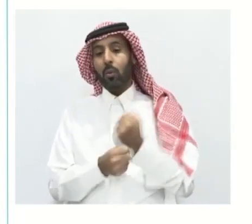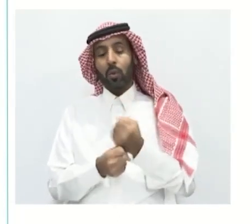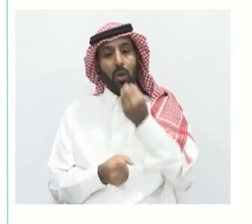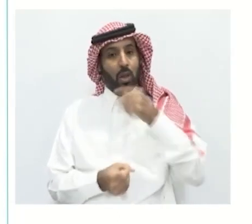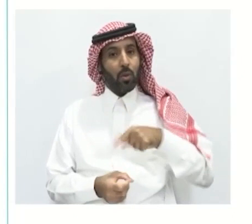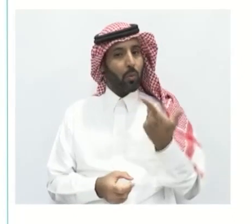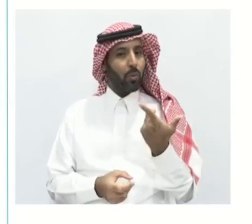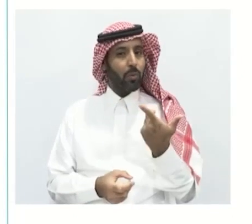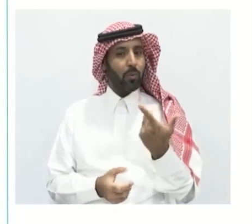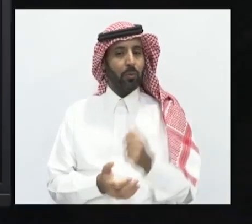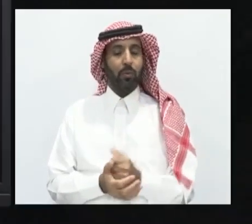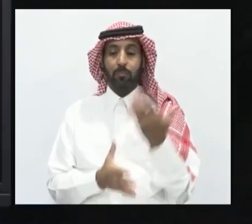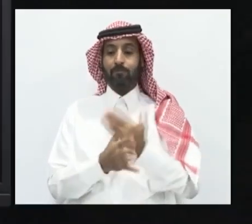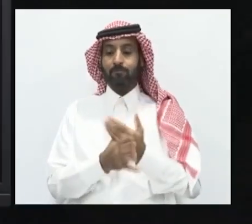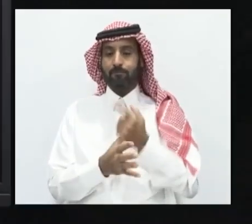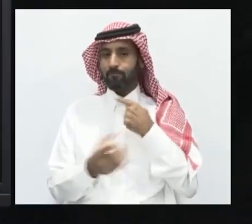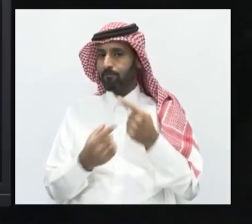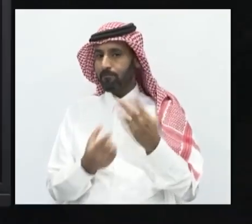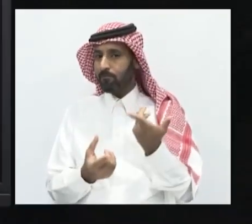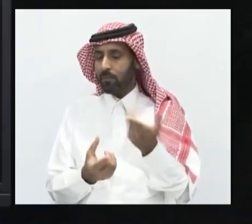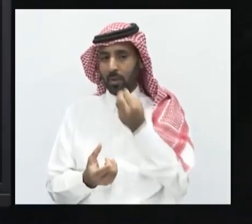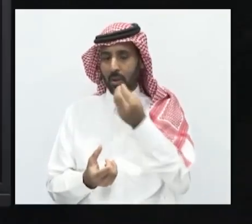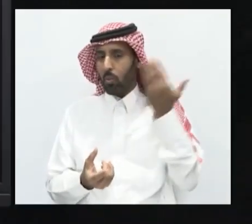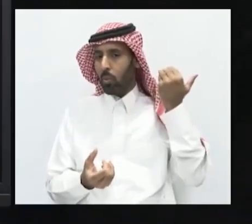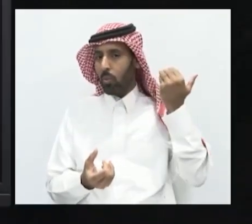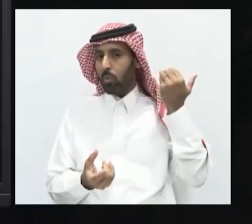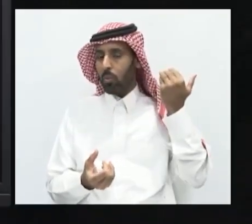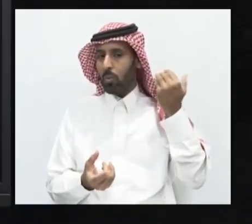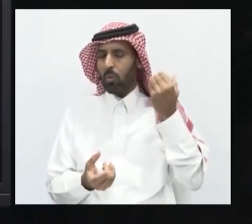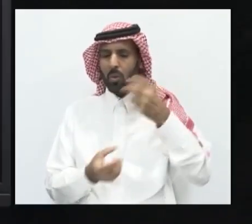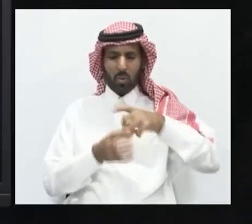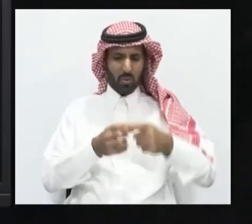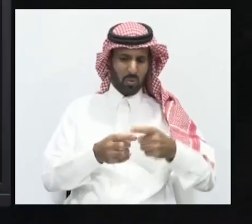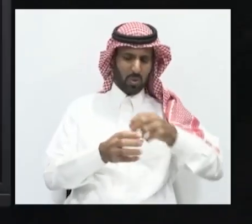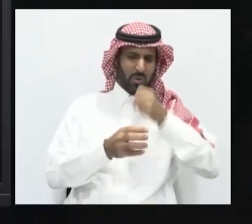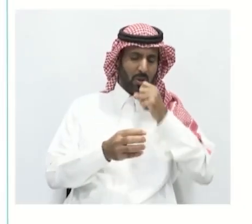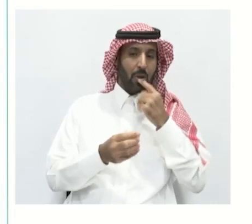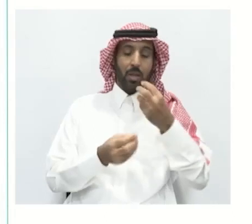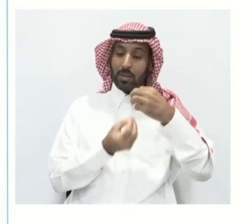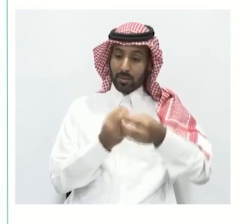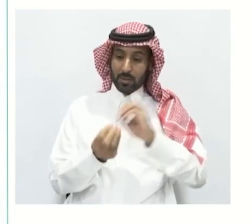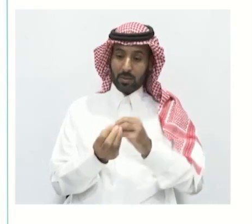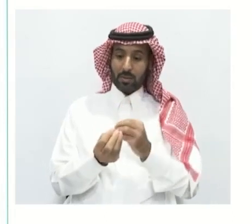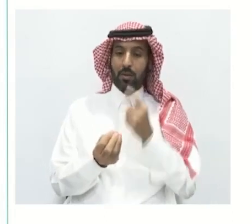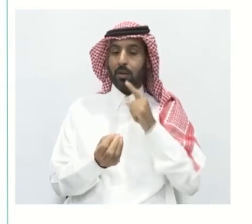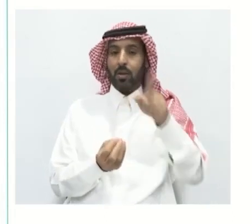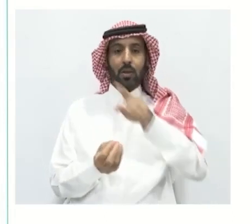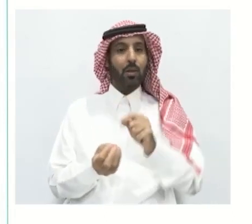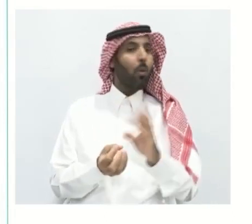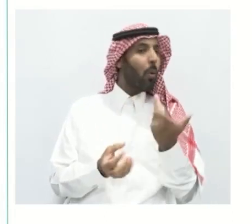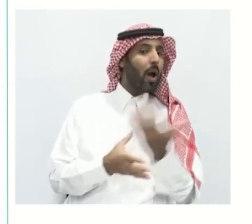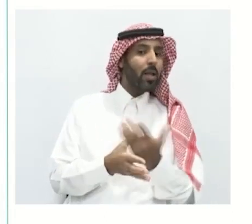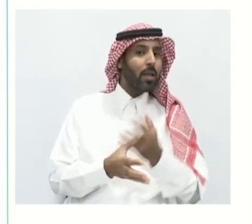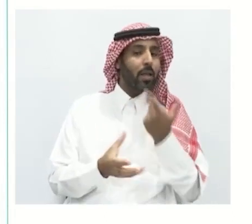Umar eating. Because here we're talking about what was he eating? Junk food and fruits. So this is why we're asking,